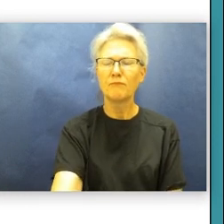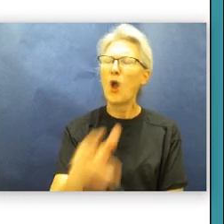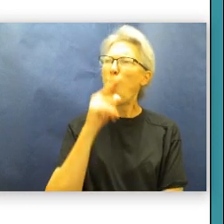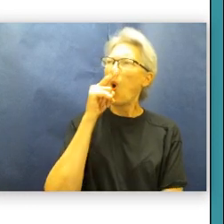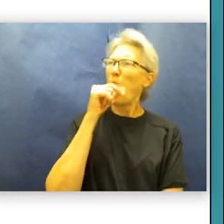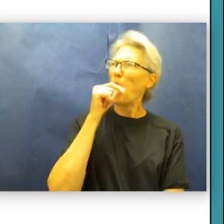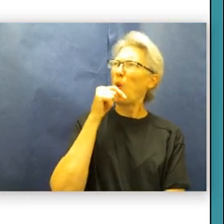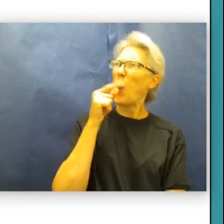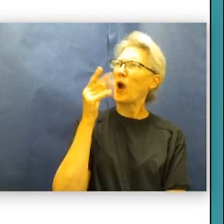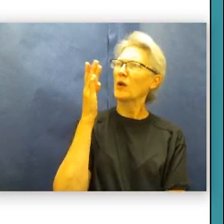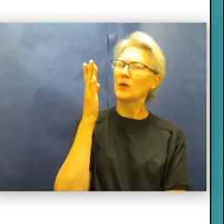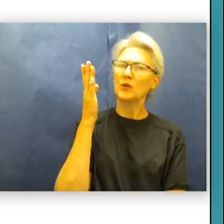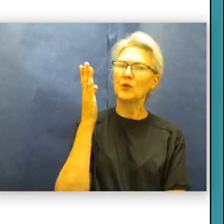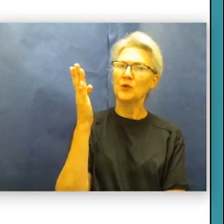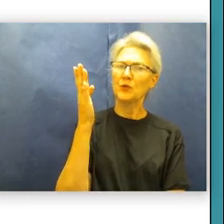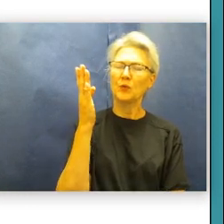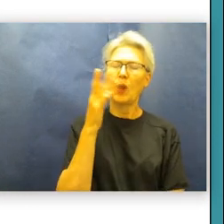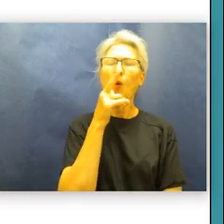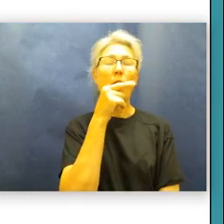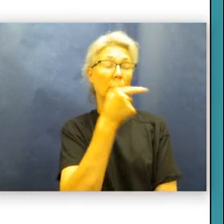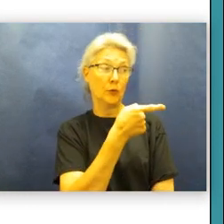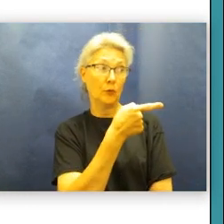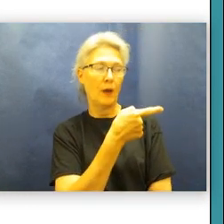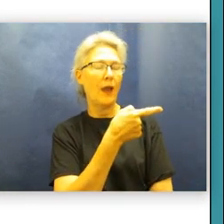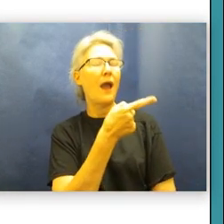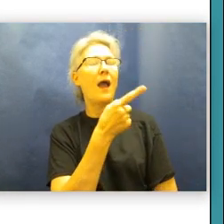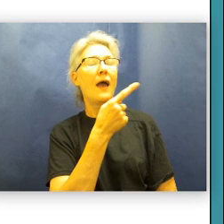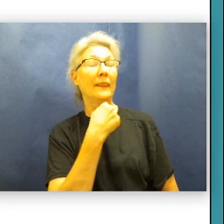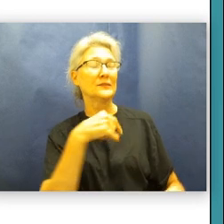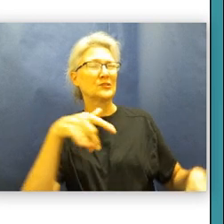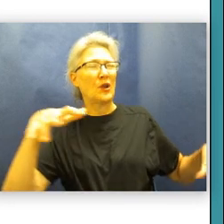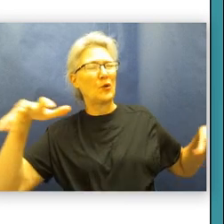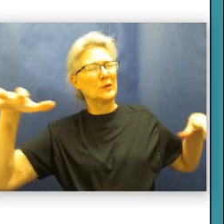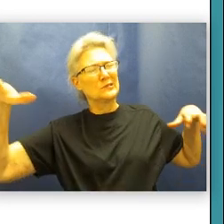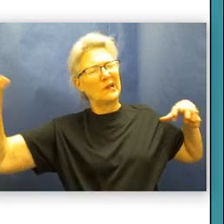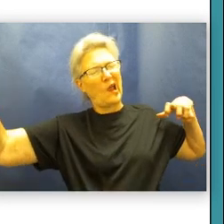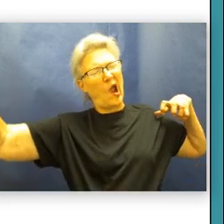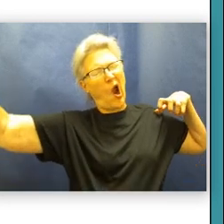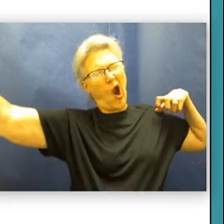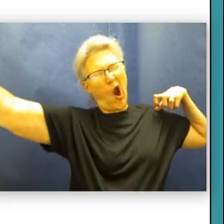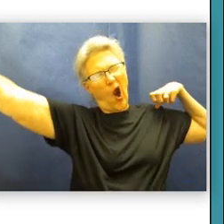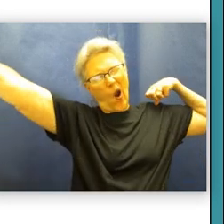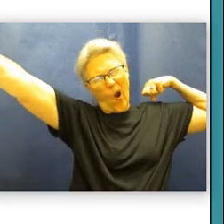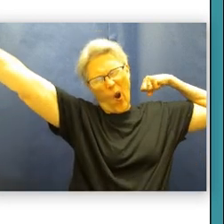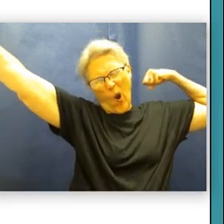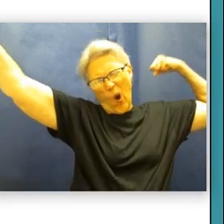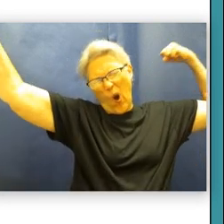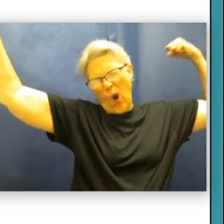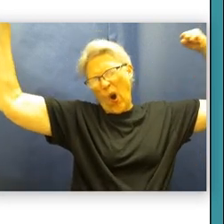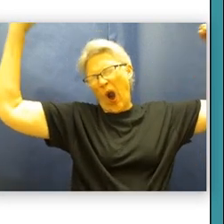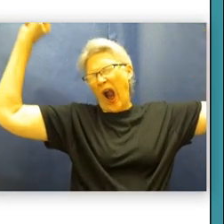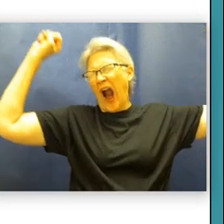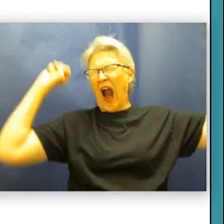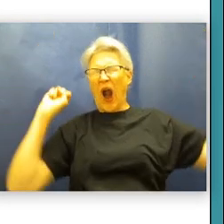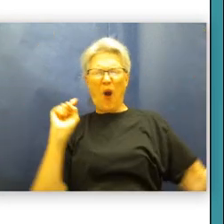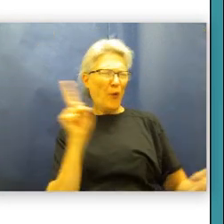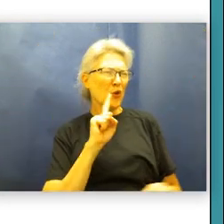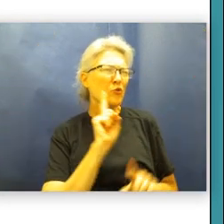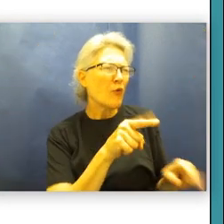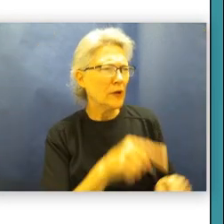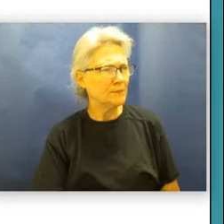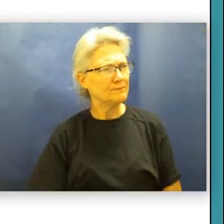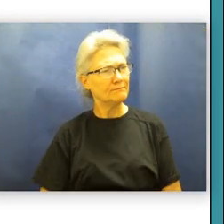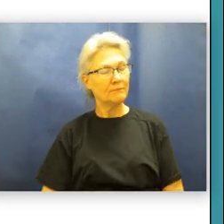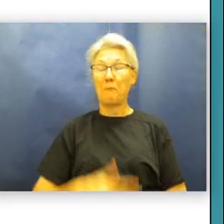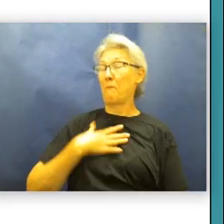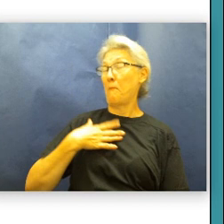"Who are you?" asked the Scarecrow as he stretched himself and yawned. "And where are you going?"